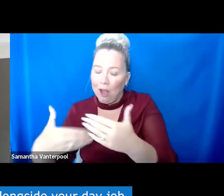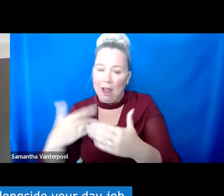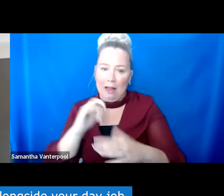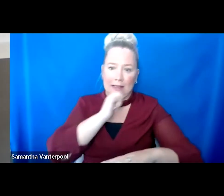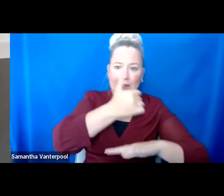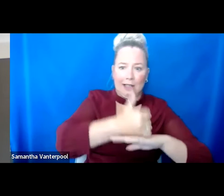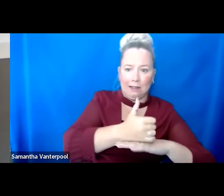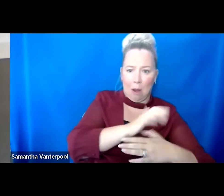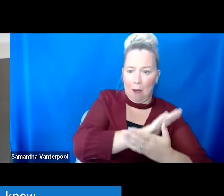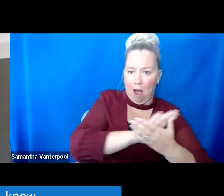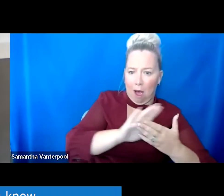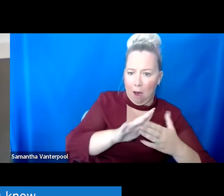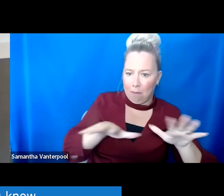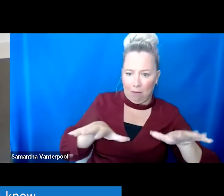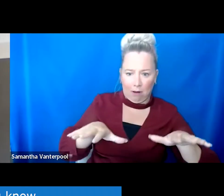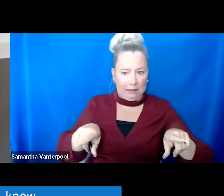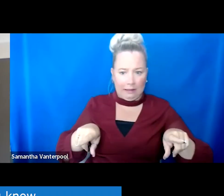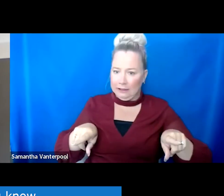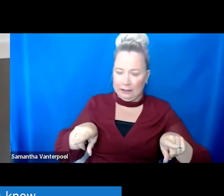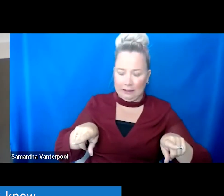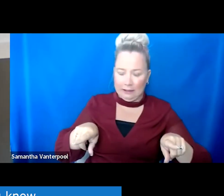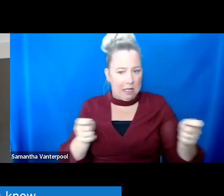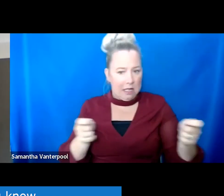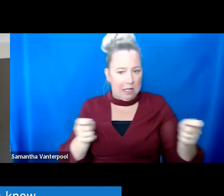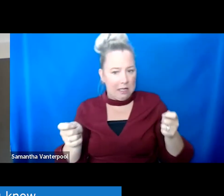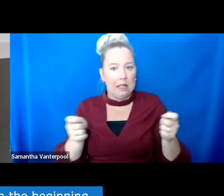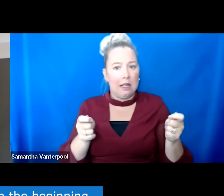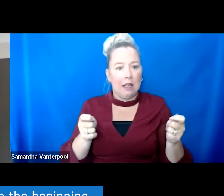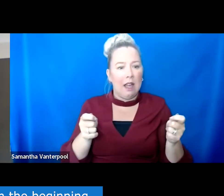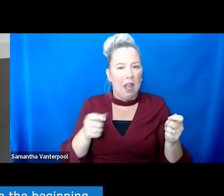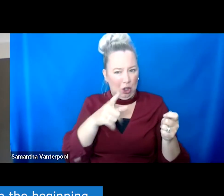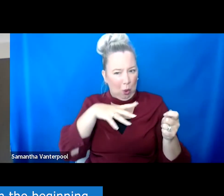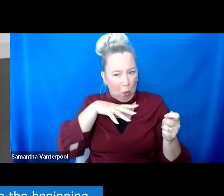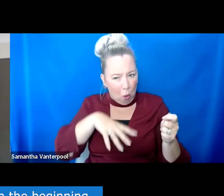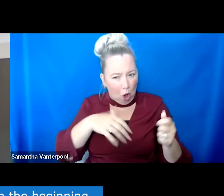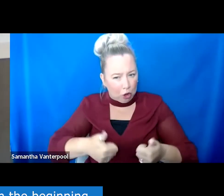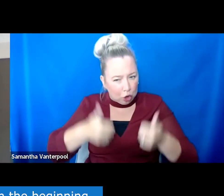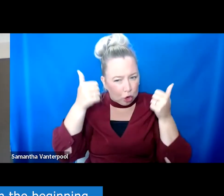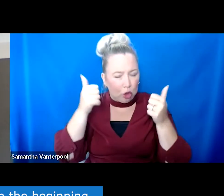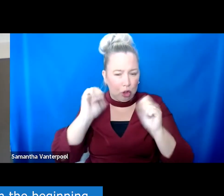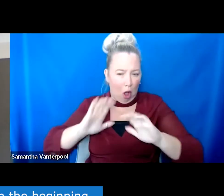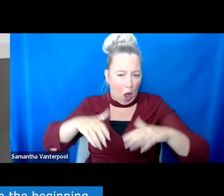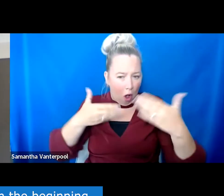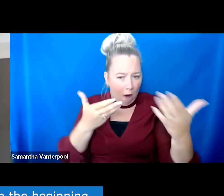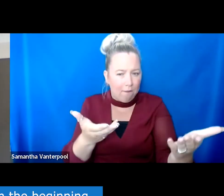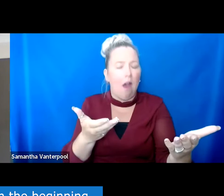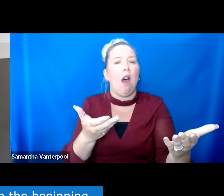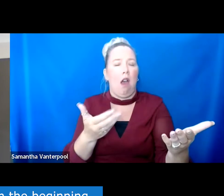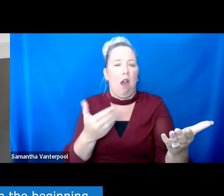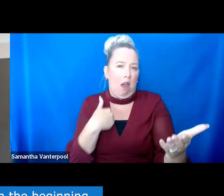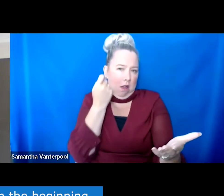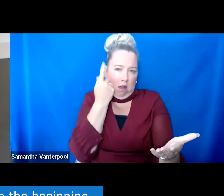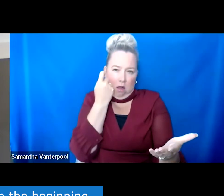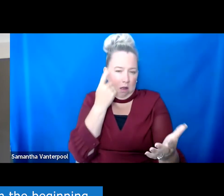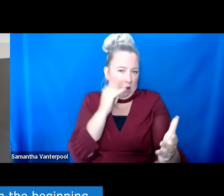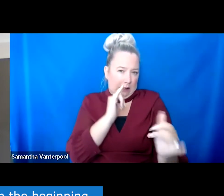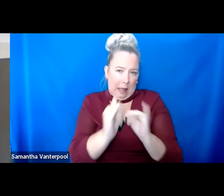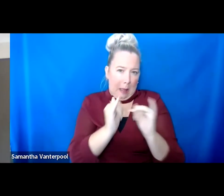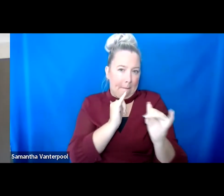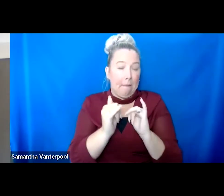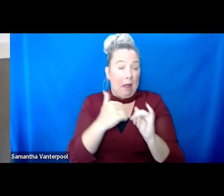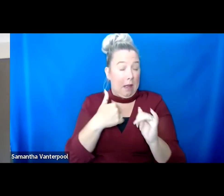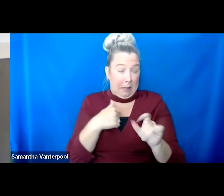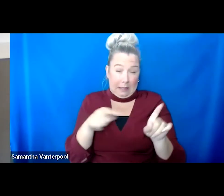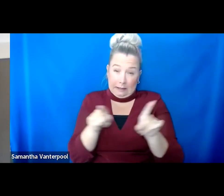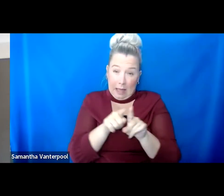a great, you want to do a good piece of work. So right from the beginning, I was very clear that this offer